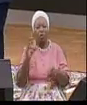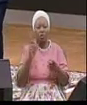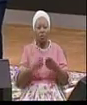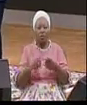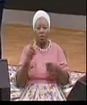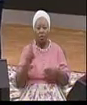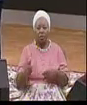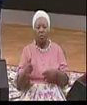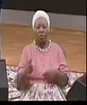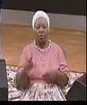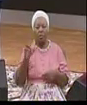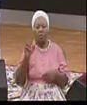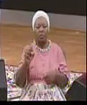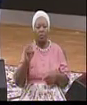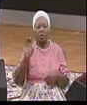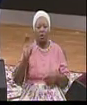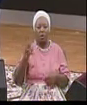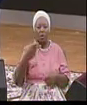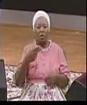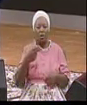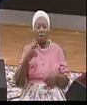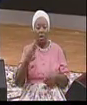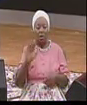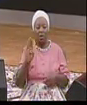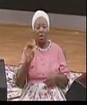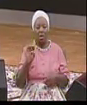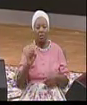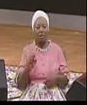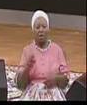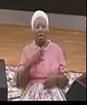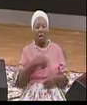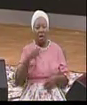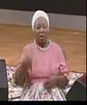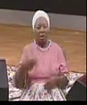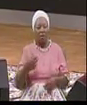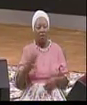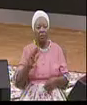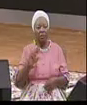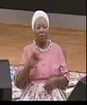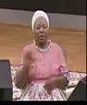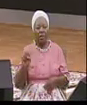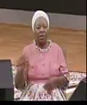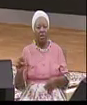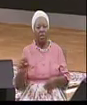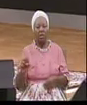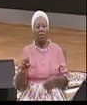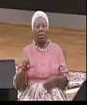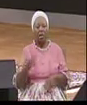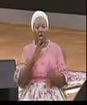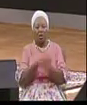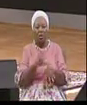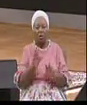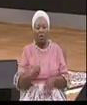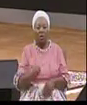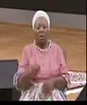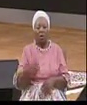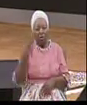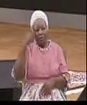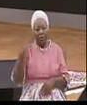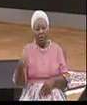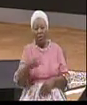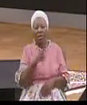you, scribes and Pharisees, hypocrites, for ye are like unto